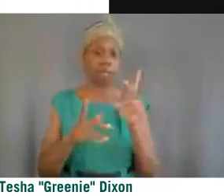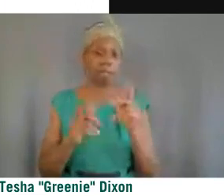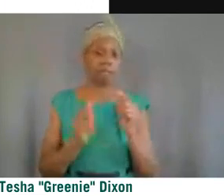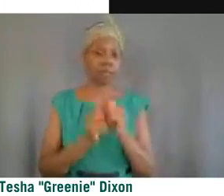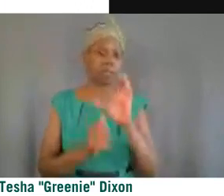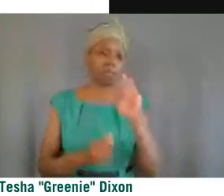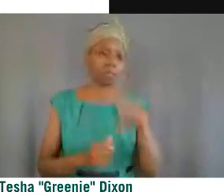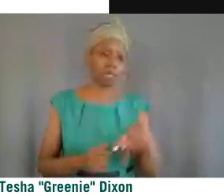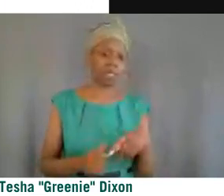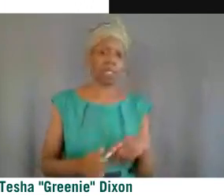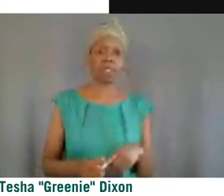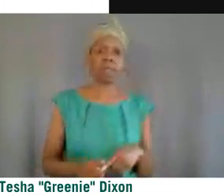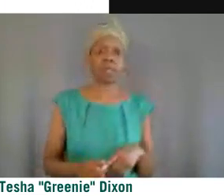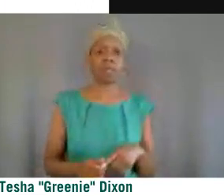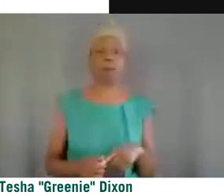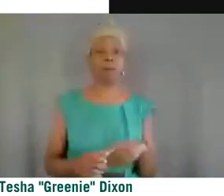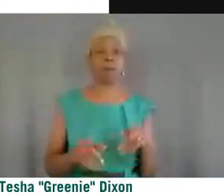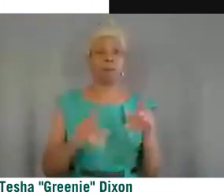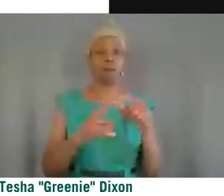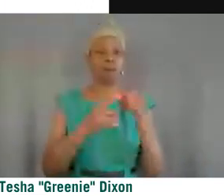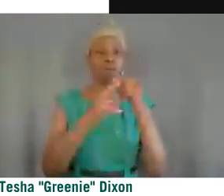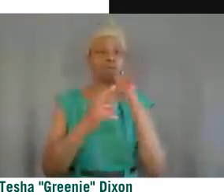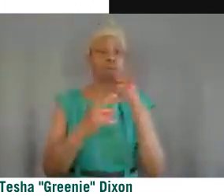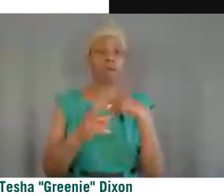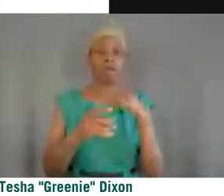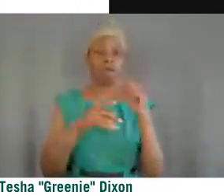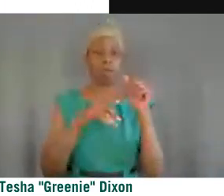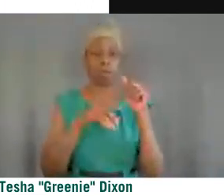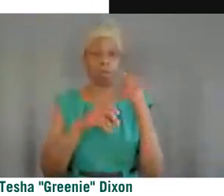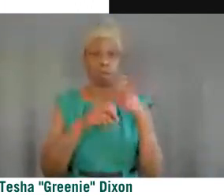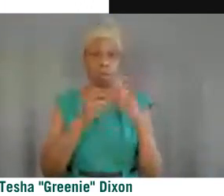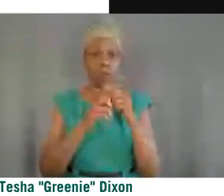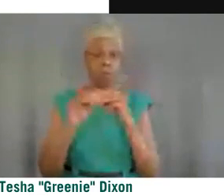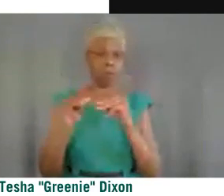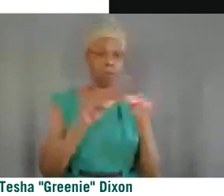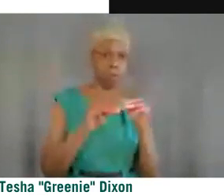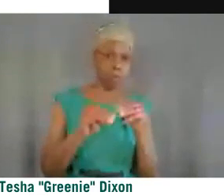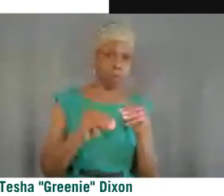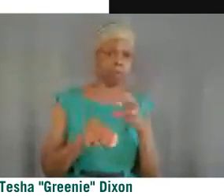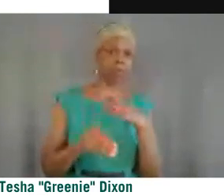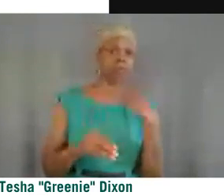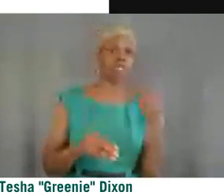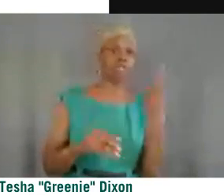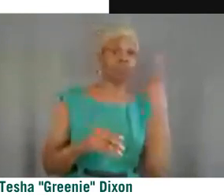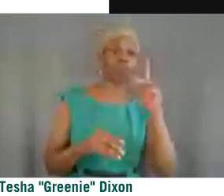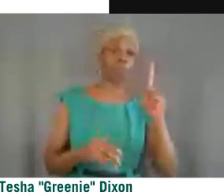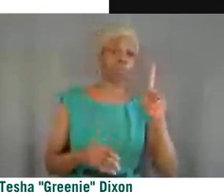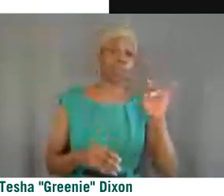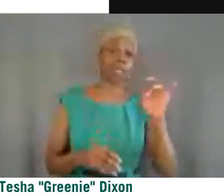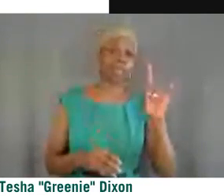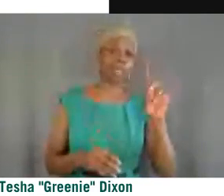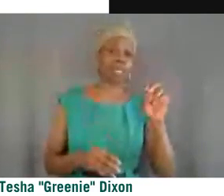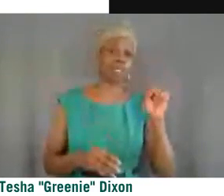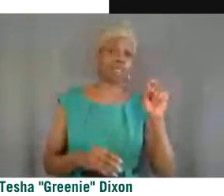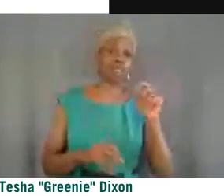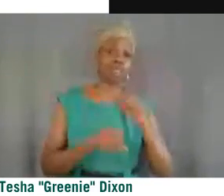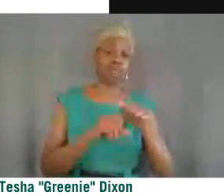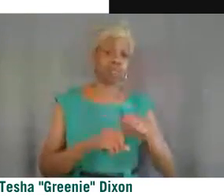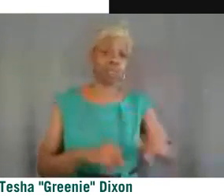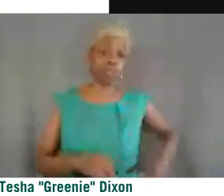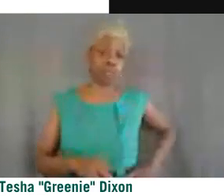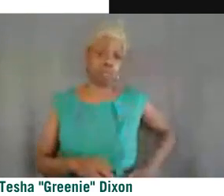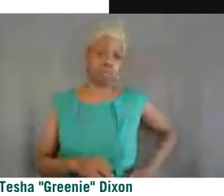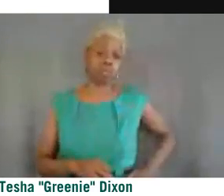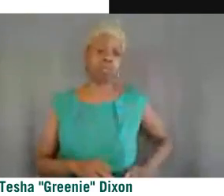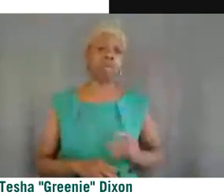CP, particularly who have trouble with mobility, are at risk for kidney stones and for gallstones, and those can be very